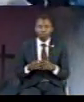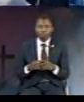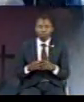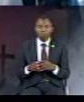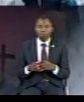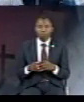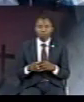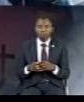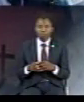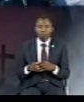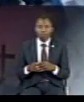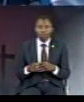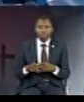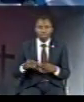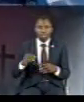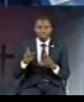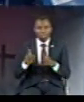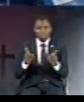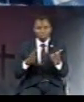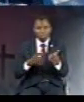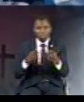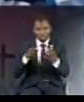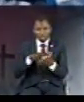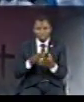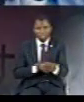Today, I am the happiest person now.